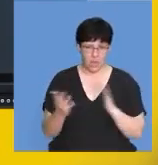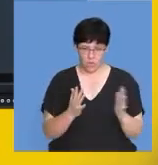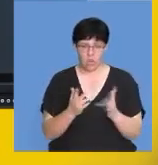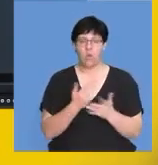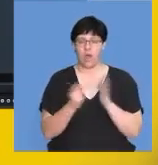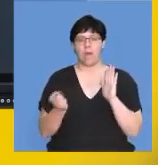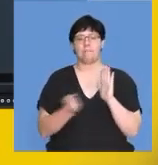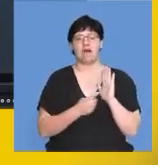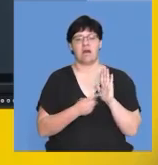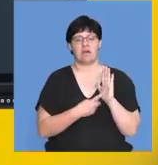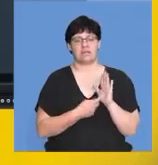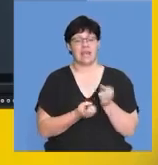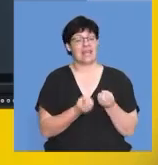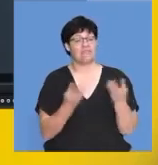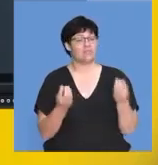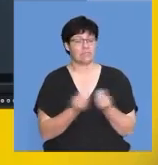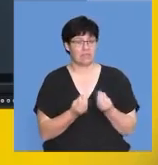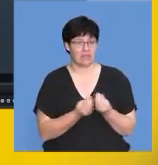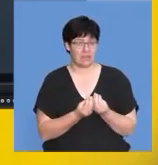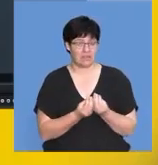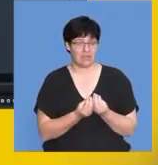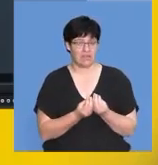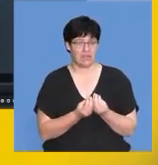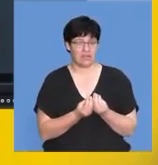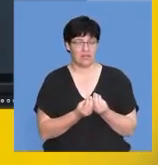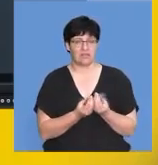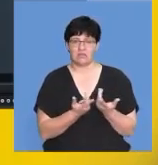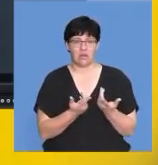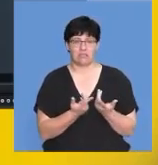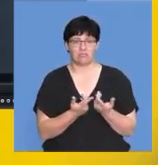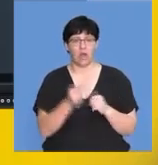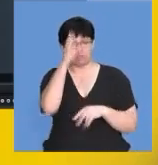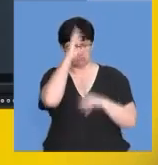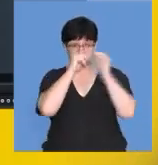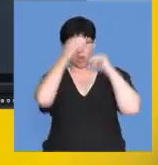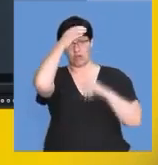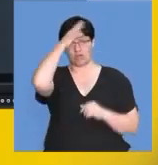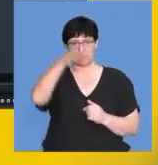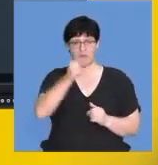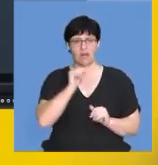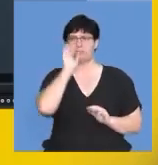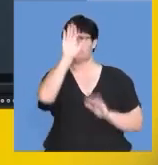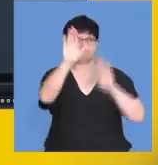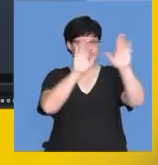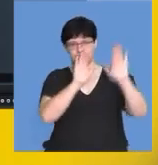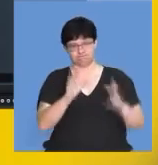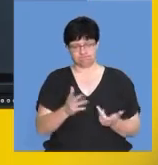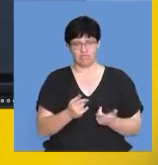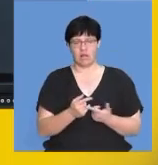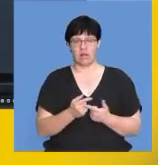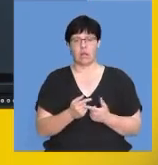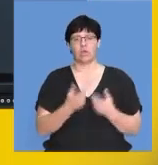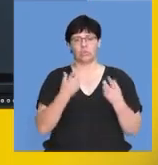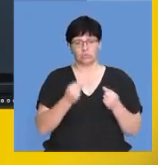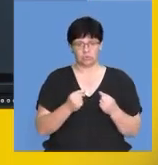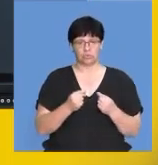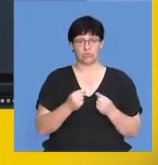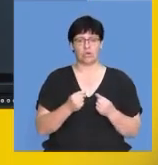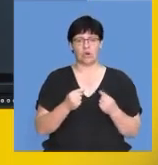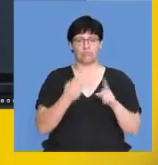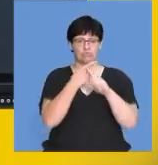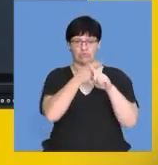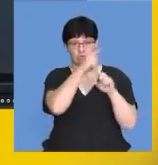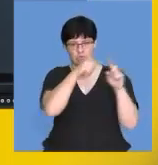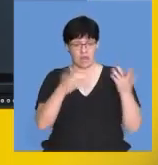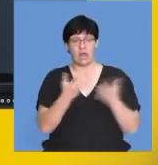often marks that are given for something that's actually a learned concept. So you just lay out the diagram, you do a Punnett square, and you should be